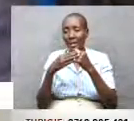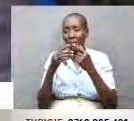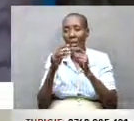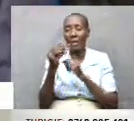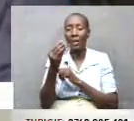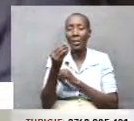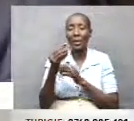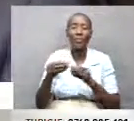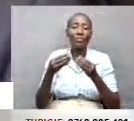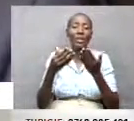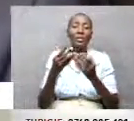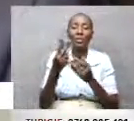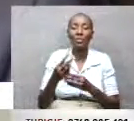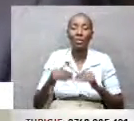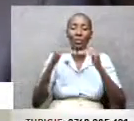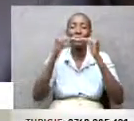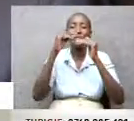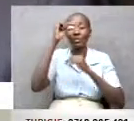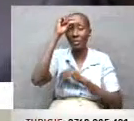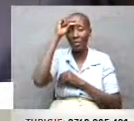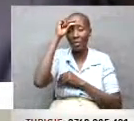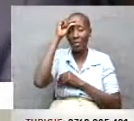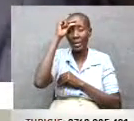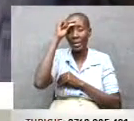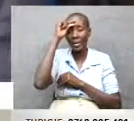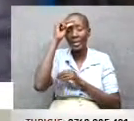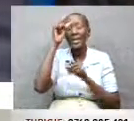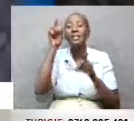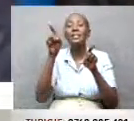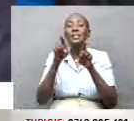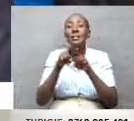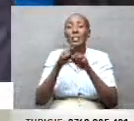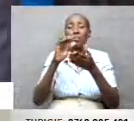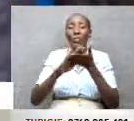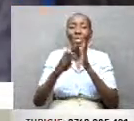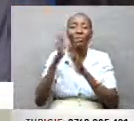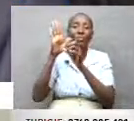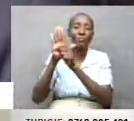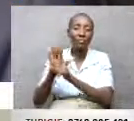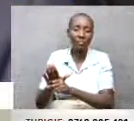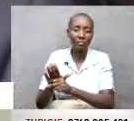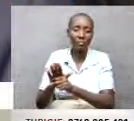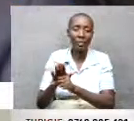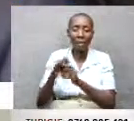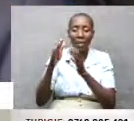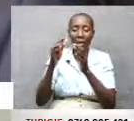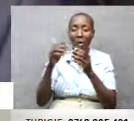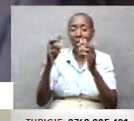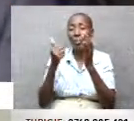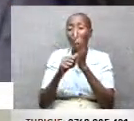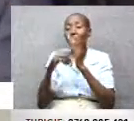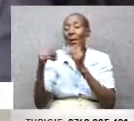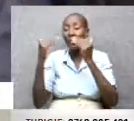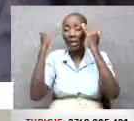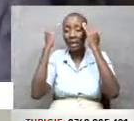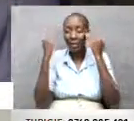to be allocated to the two levels of government. It is similarly without prejudice to any other matter in court in which the